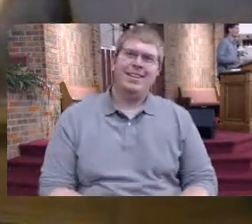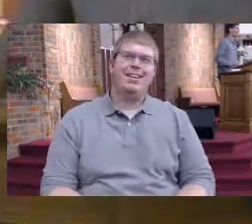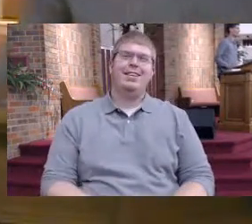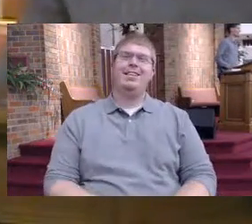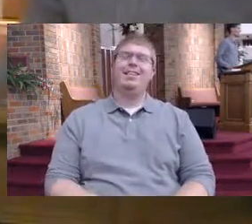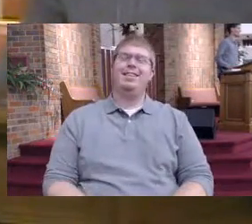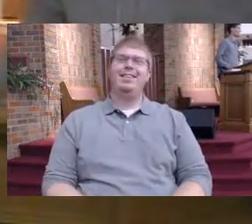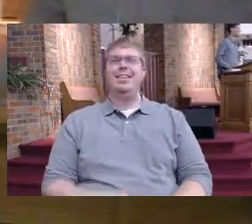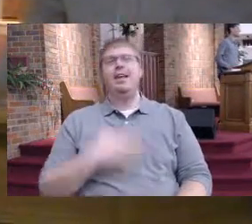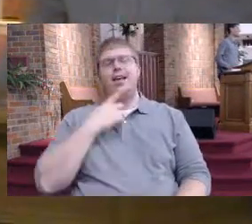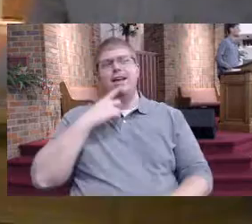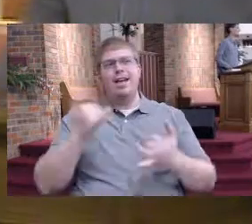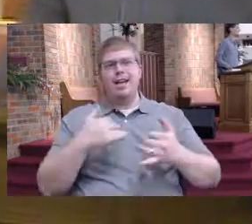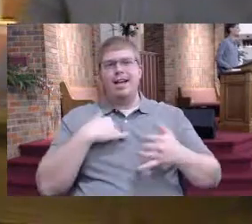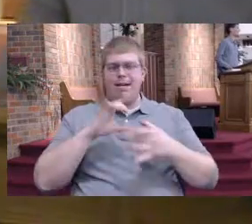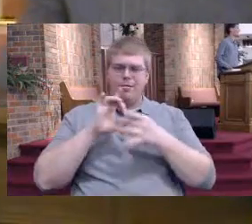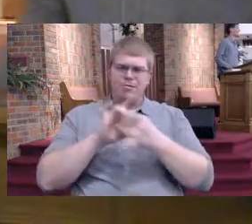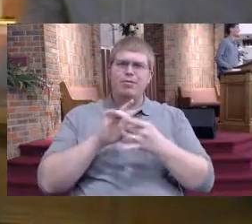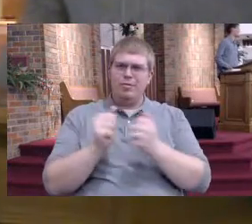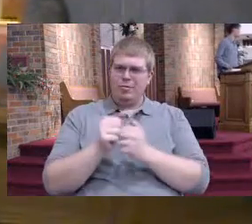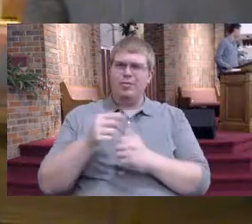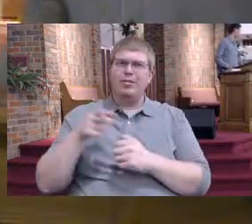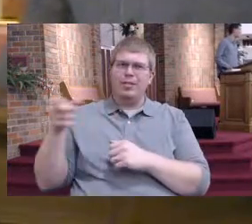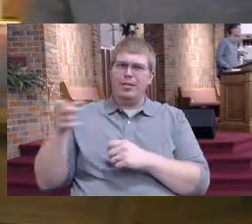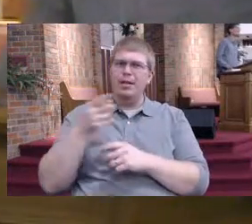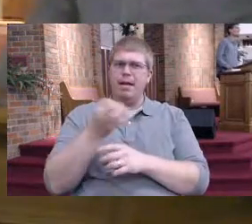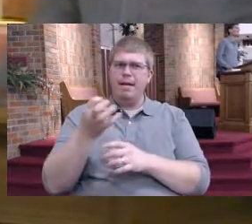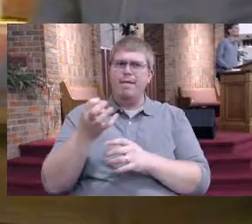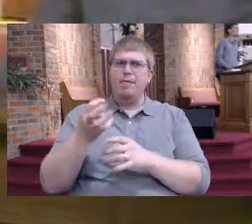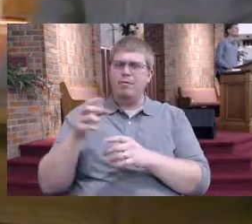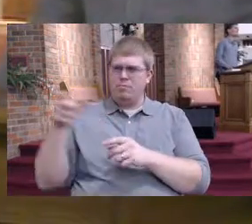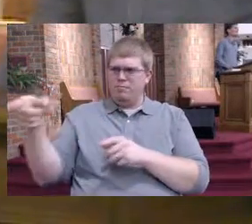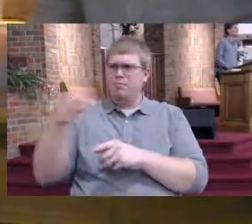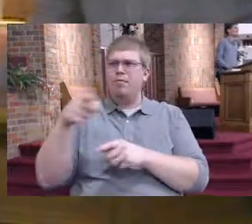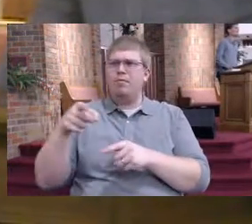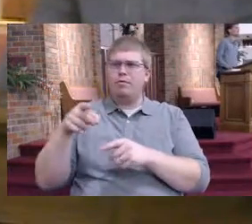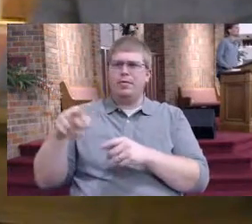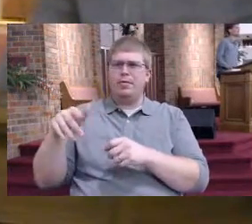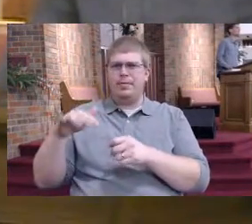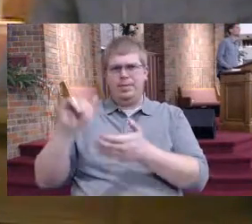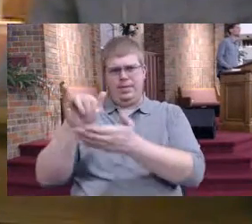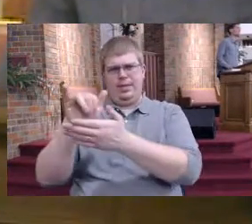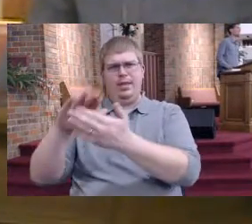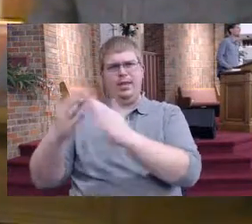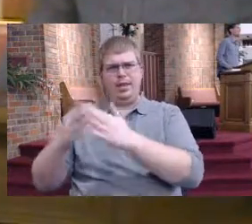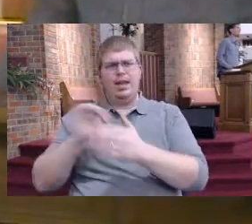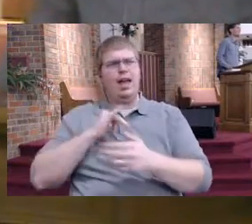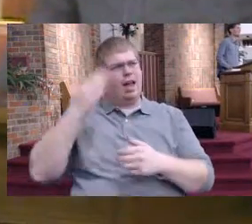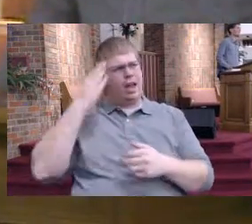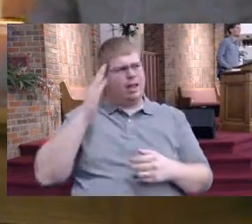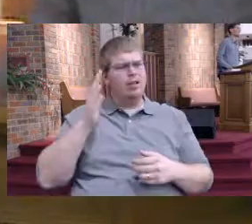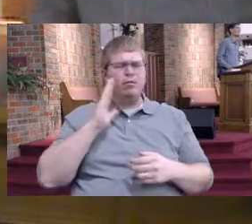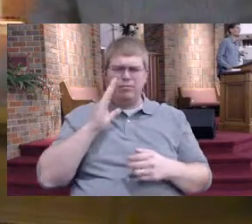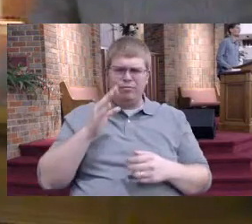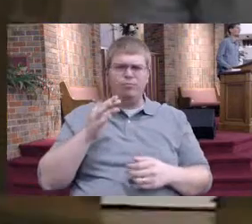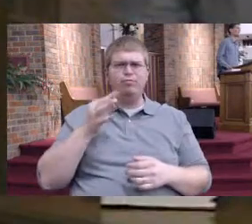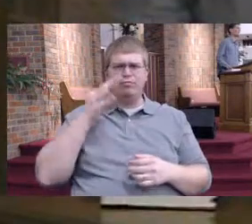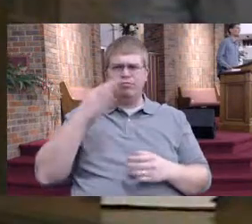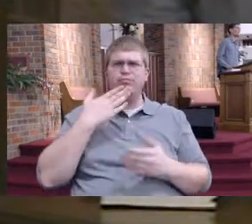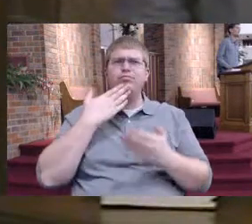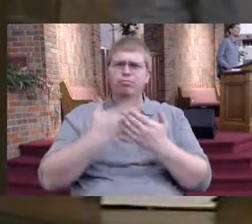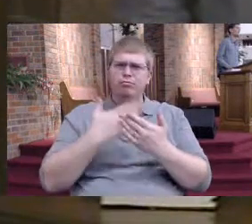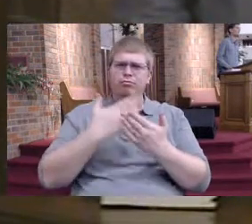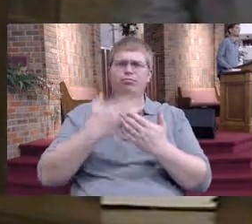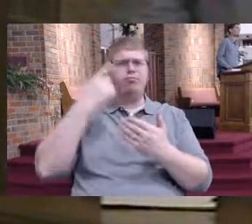establish relationships with a few Tanzanians in Coacapina that I'm confident will be fertile ground for the word